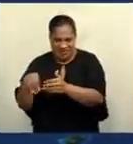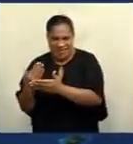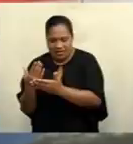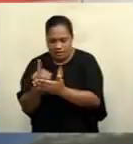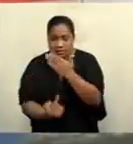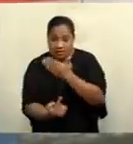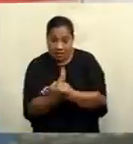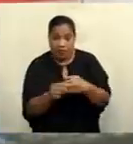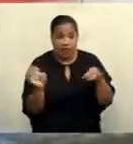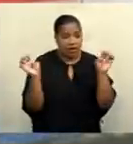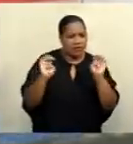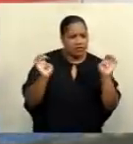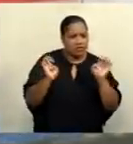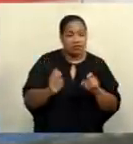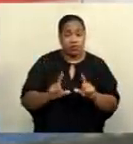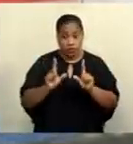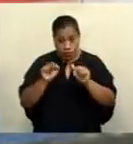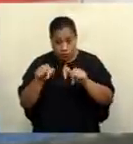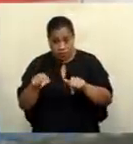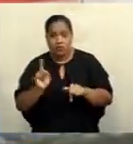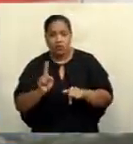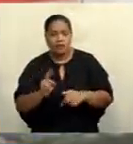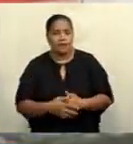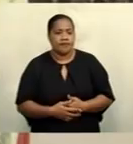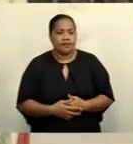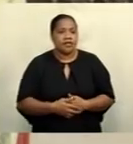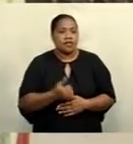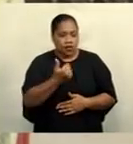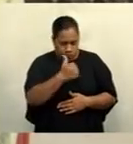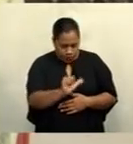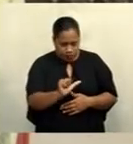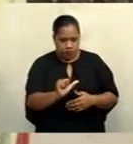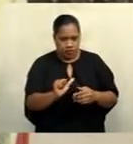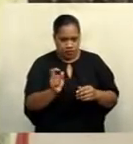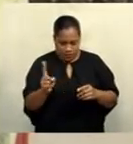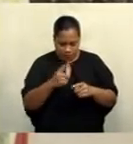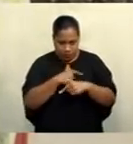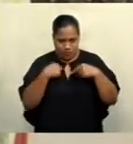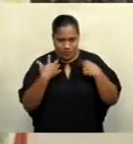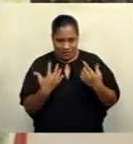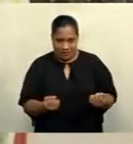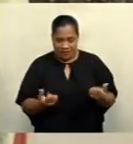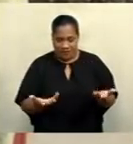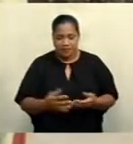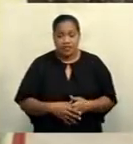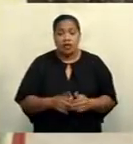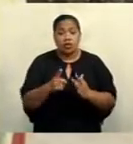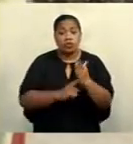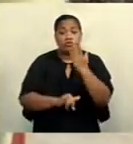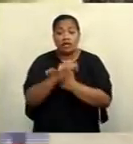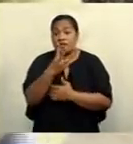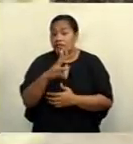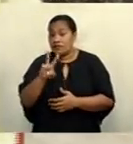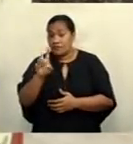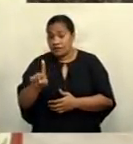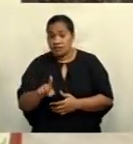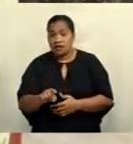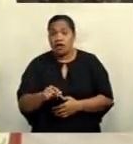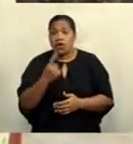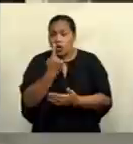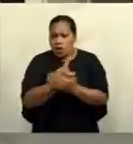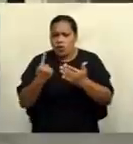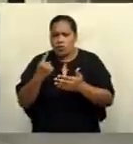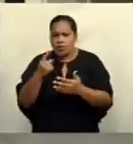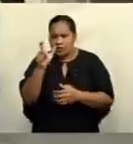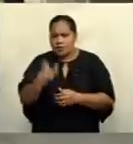And in doing that, we utilize the assets that are available. As of July 21st, only persons that have a higher risk of developing